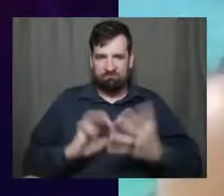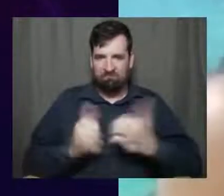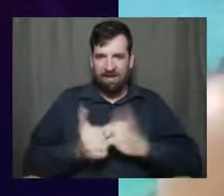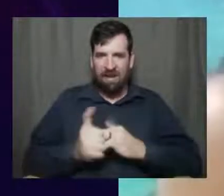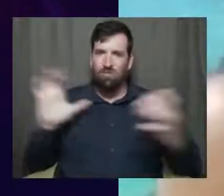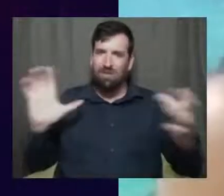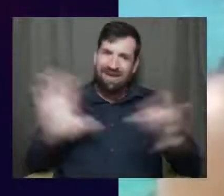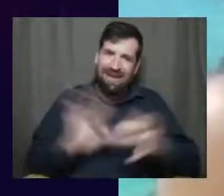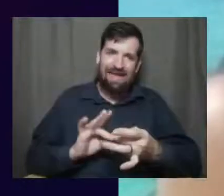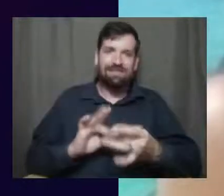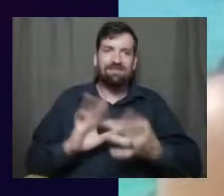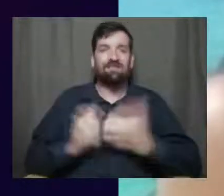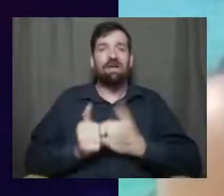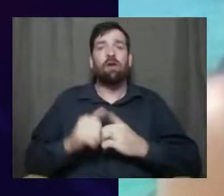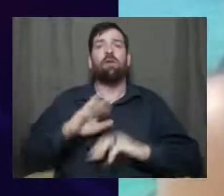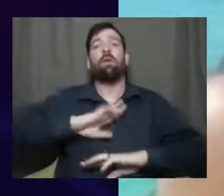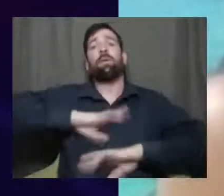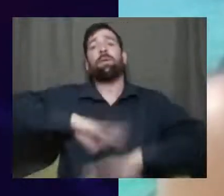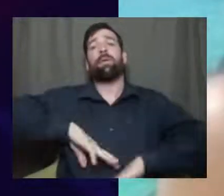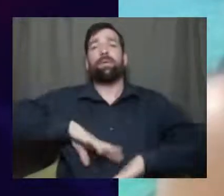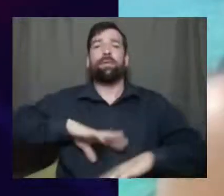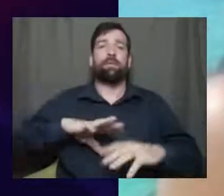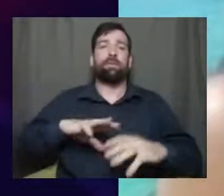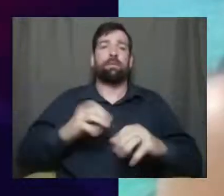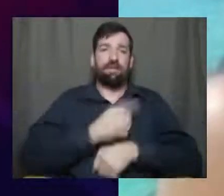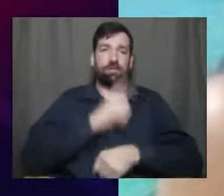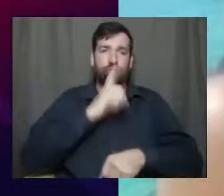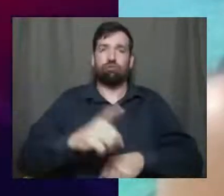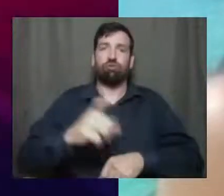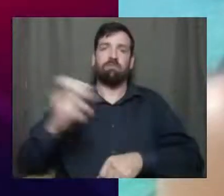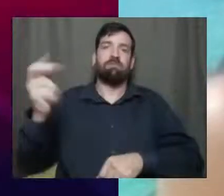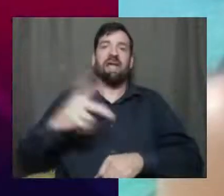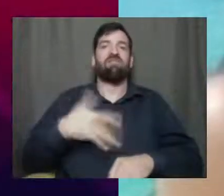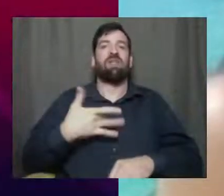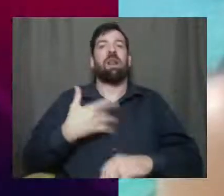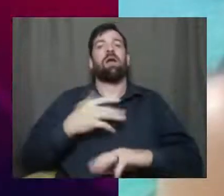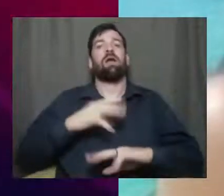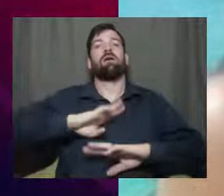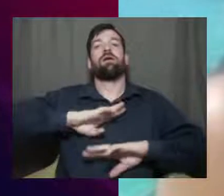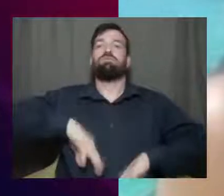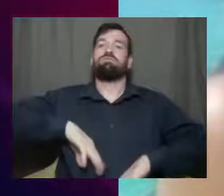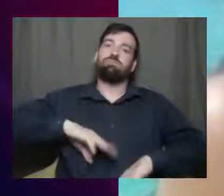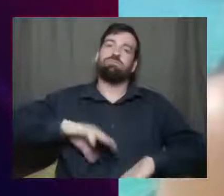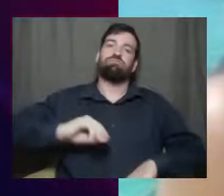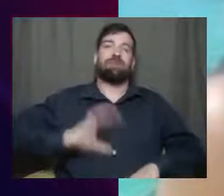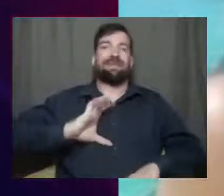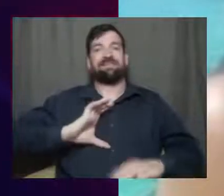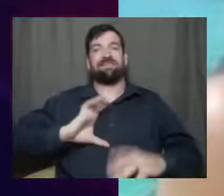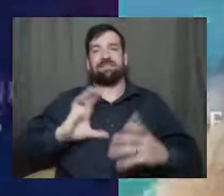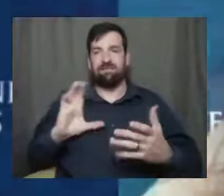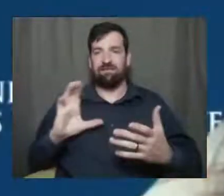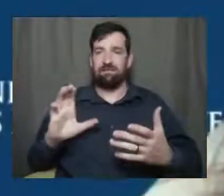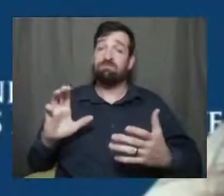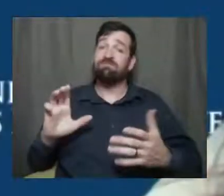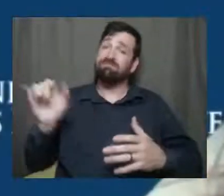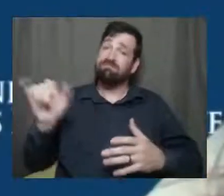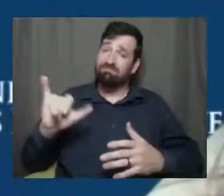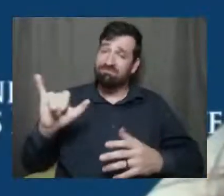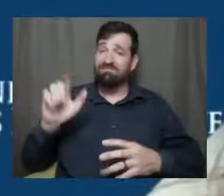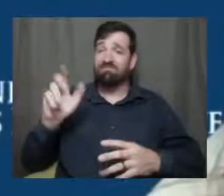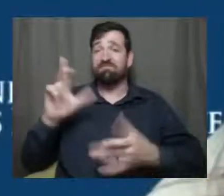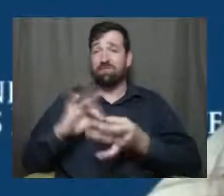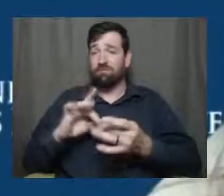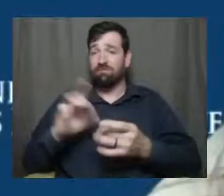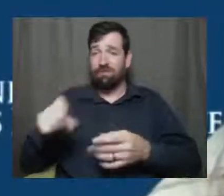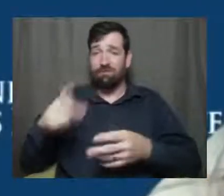you unwind? And how do you make sure you come back rested to your patients? Well, like you said, we have to take care of ourselves so